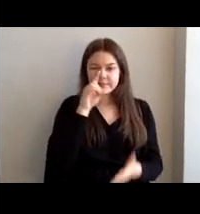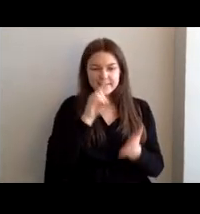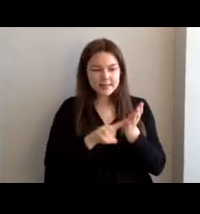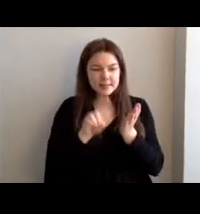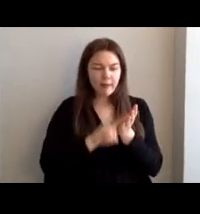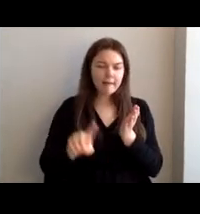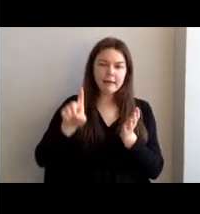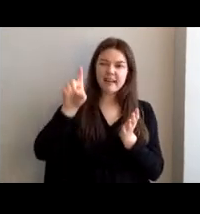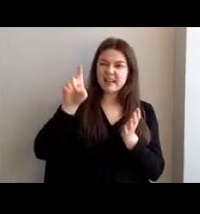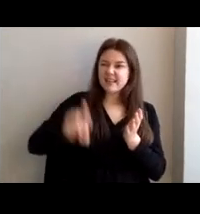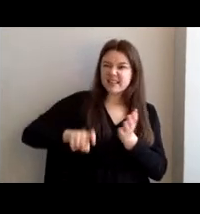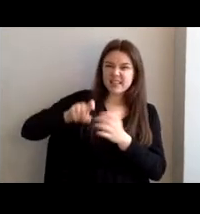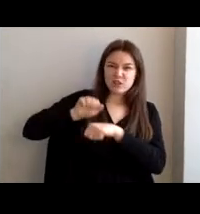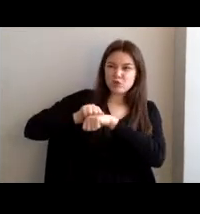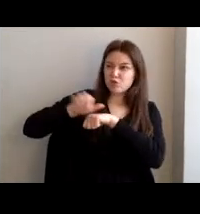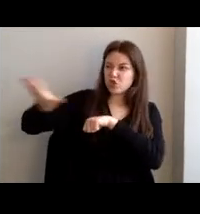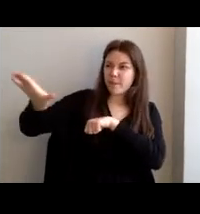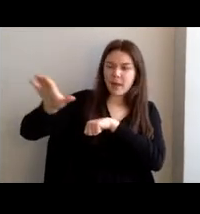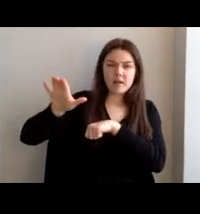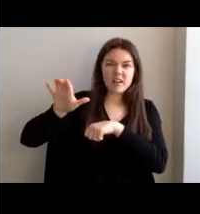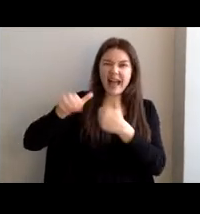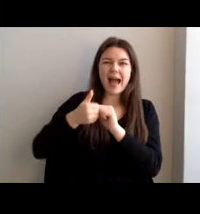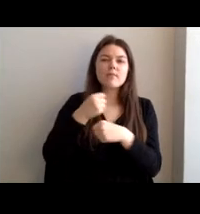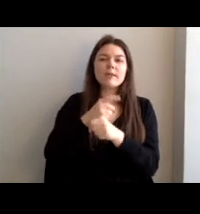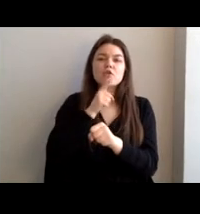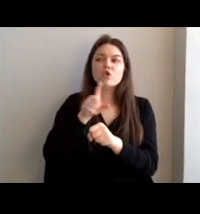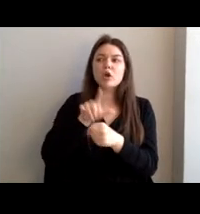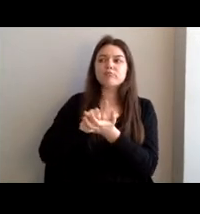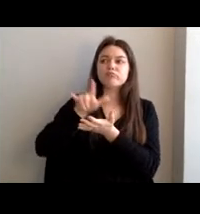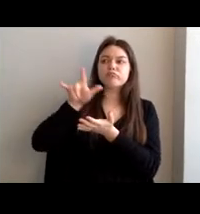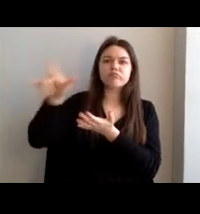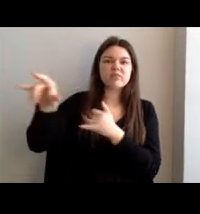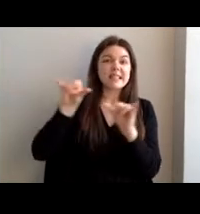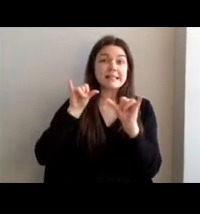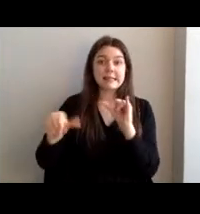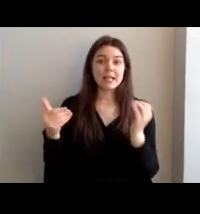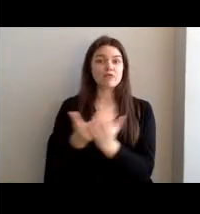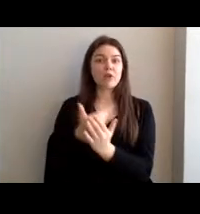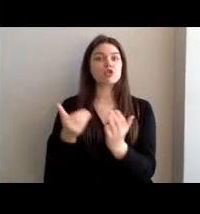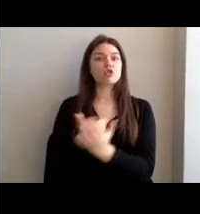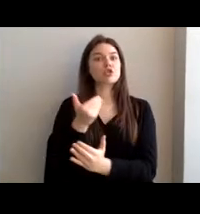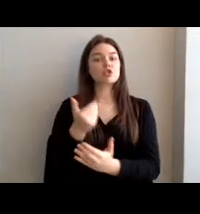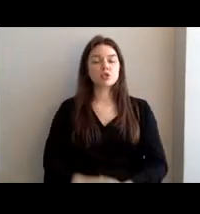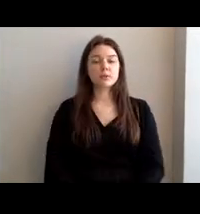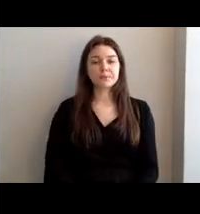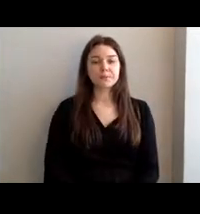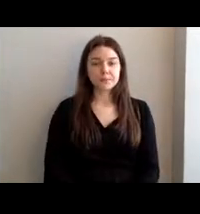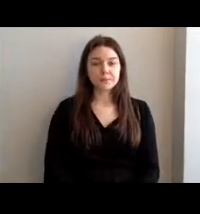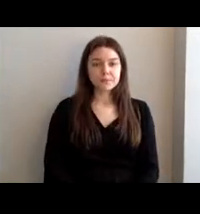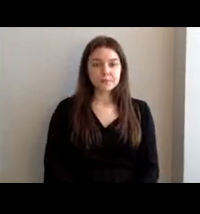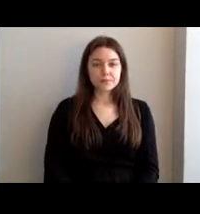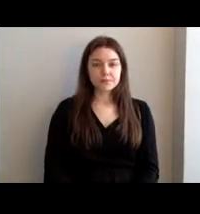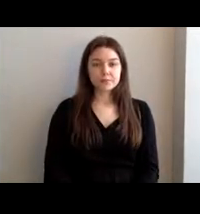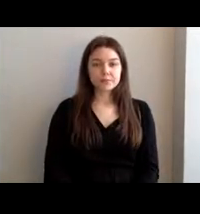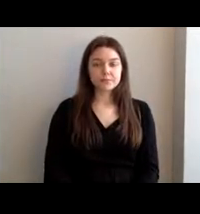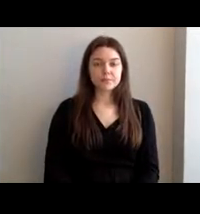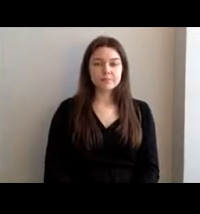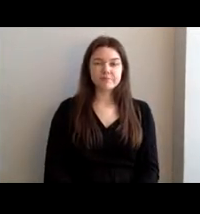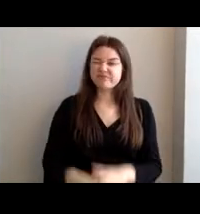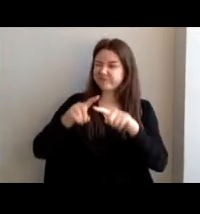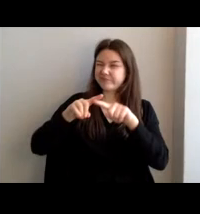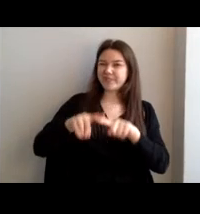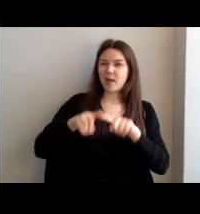you need to ship, how do you make sure that it stays fresh during that whole process? Yeah, I think it really depends on the type